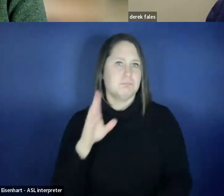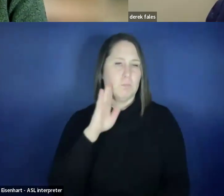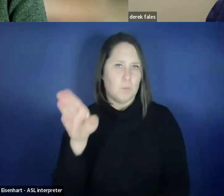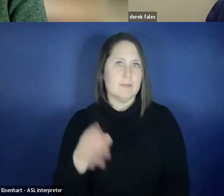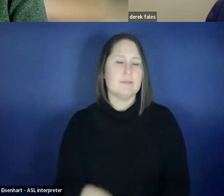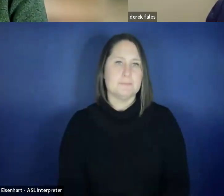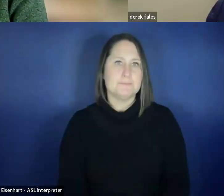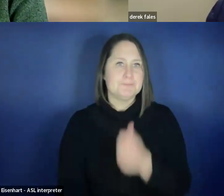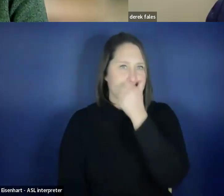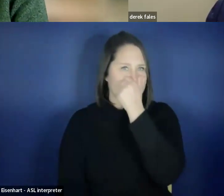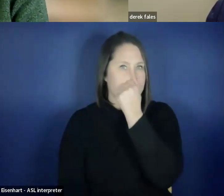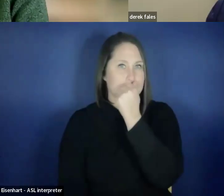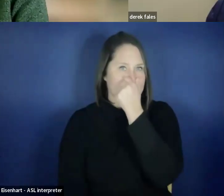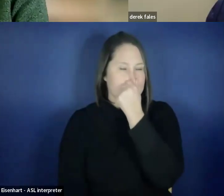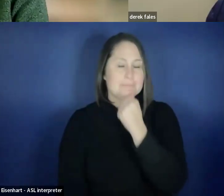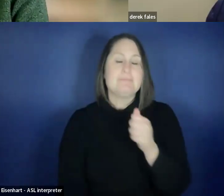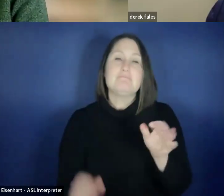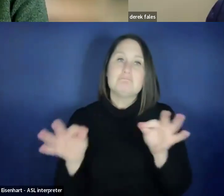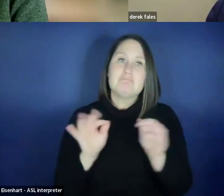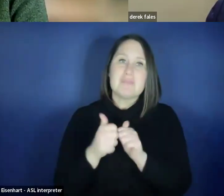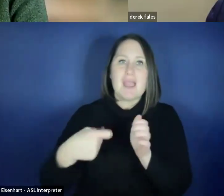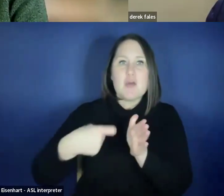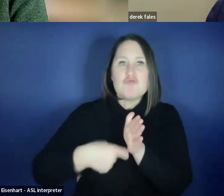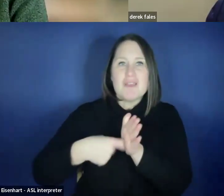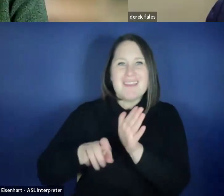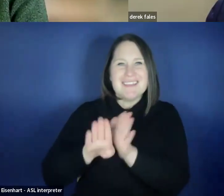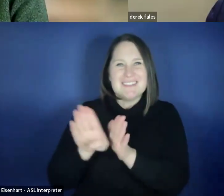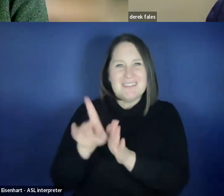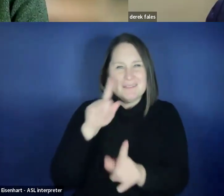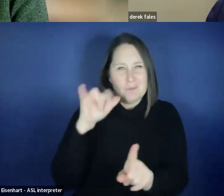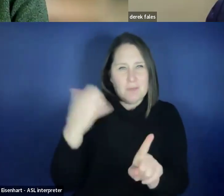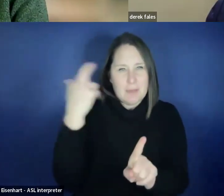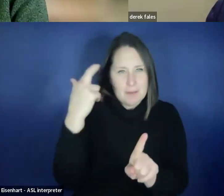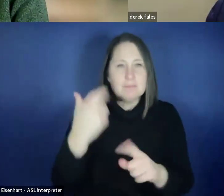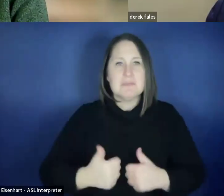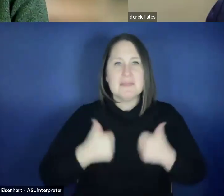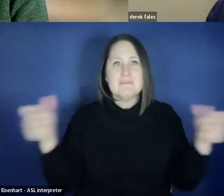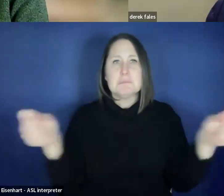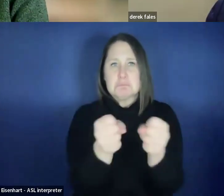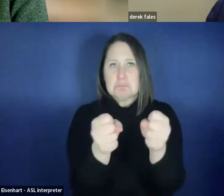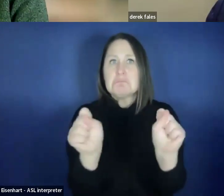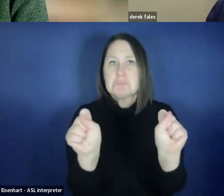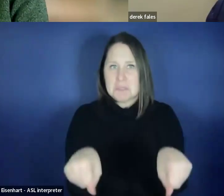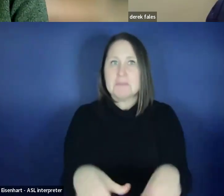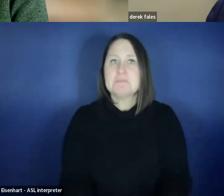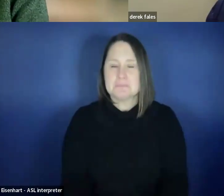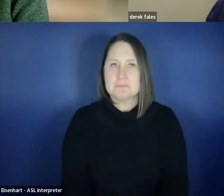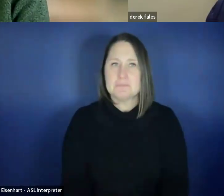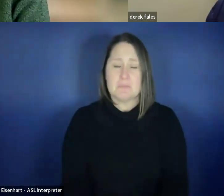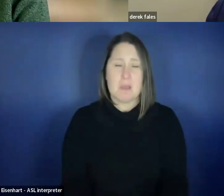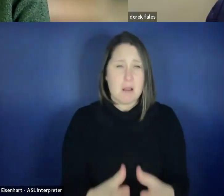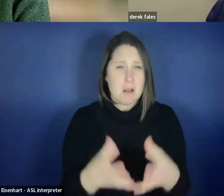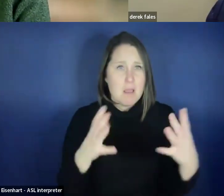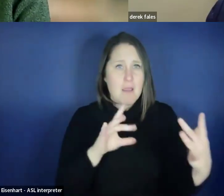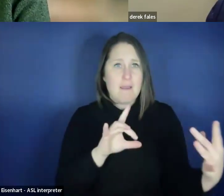how the rates were developed for that very reason, because we got a lot of